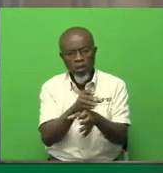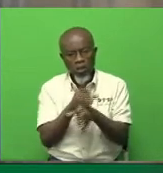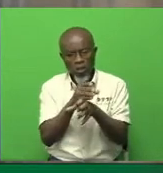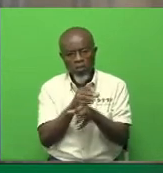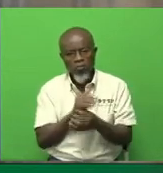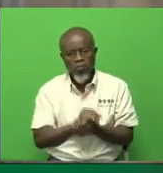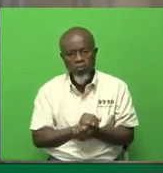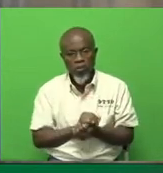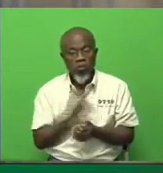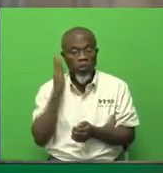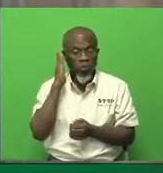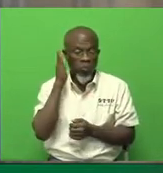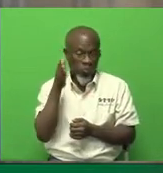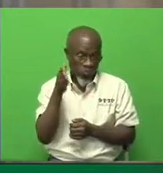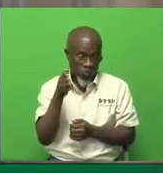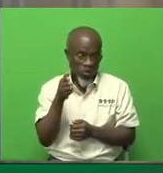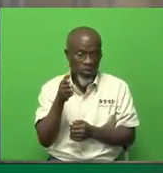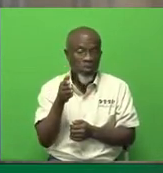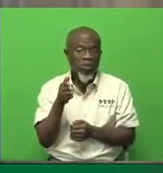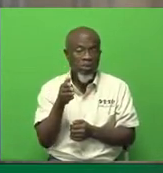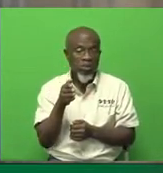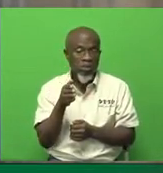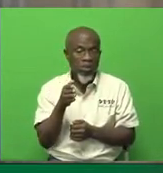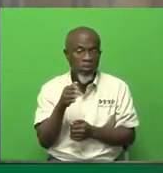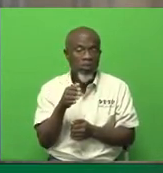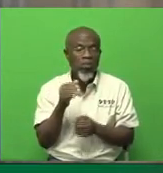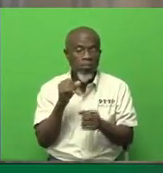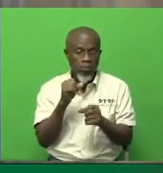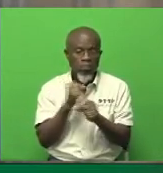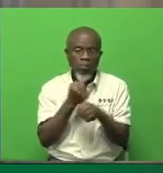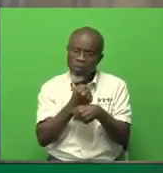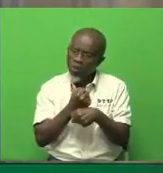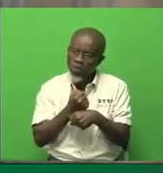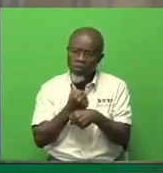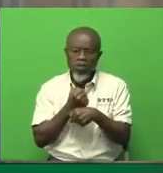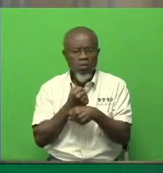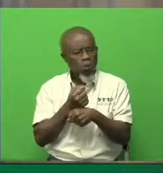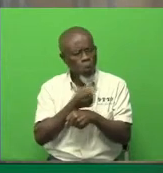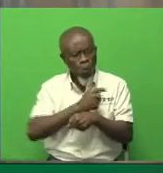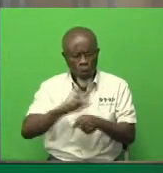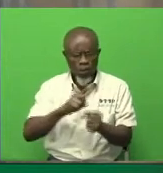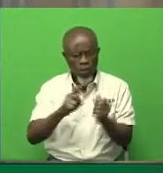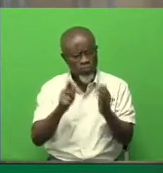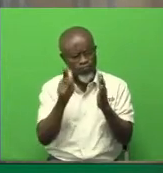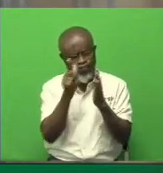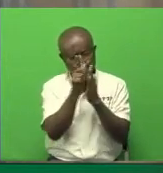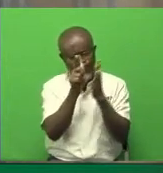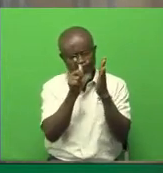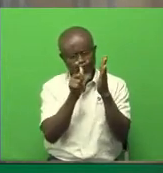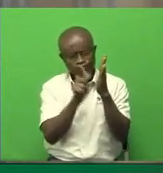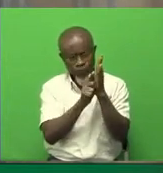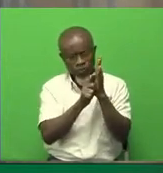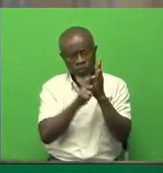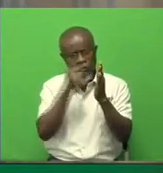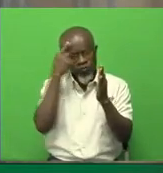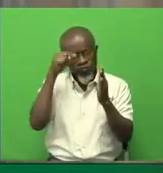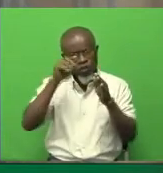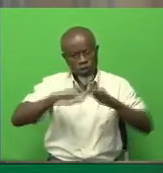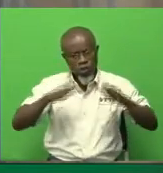we will immediately make the necessary legislative changes to the Children's Life fund